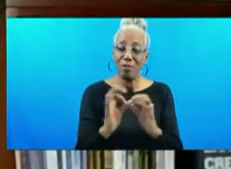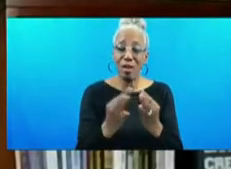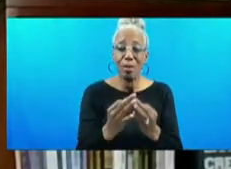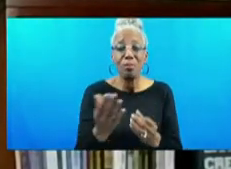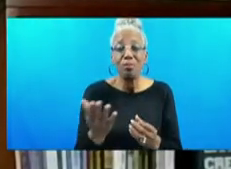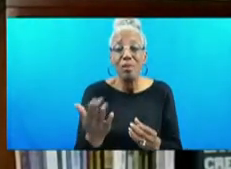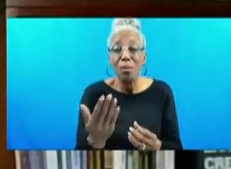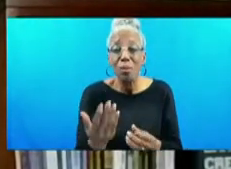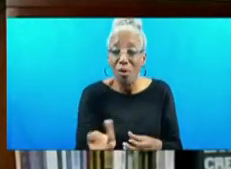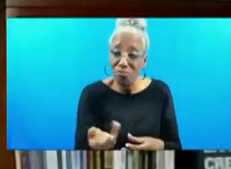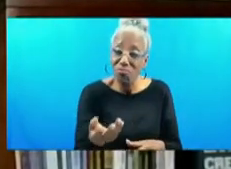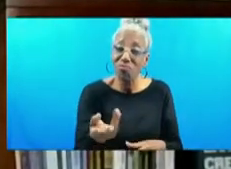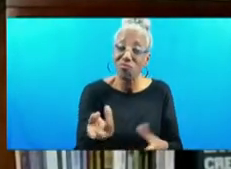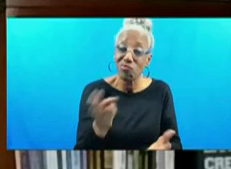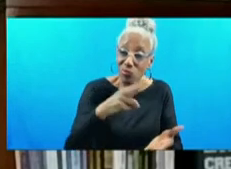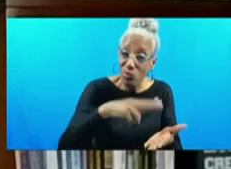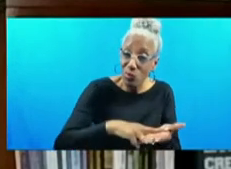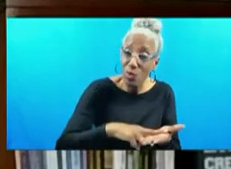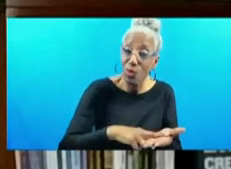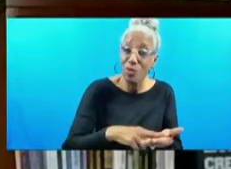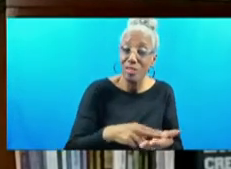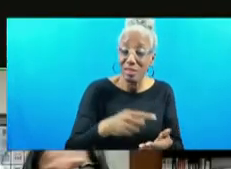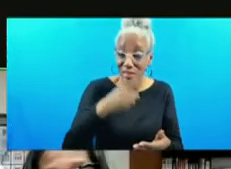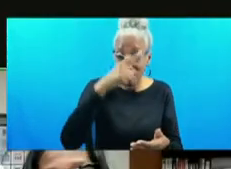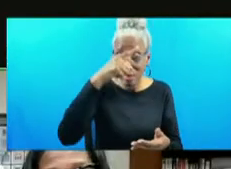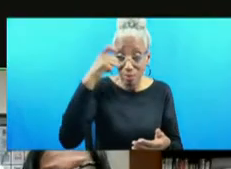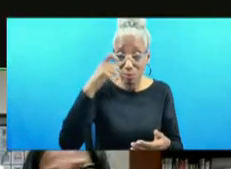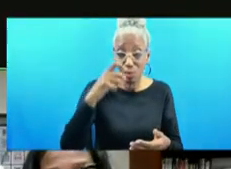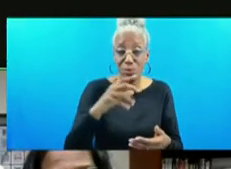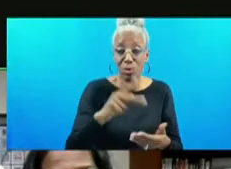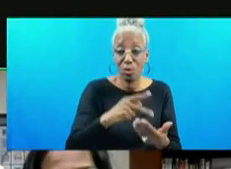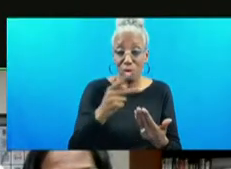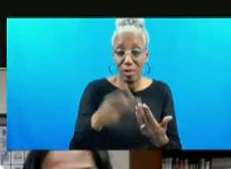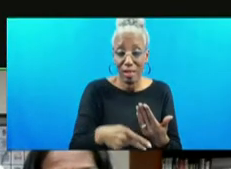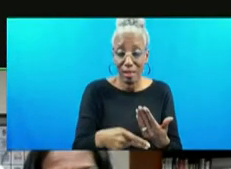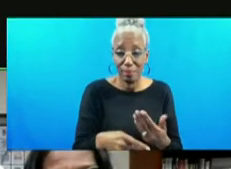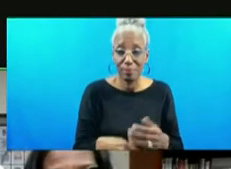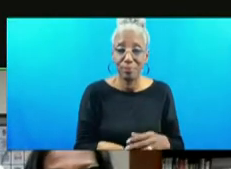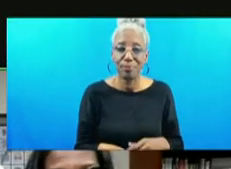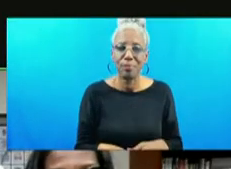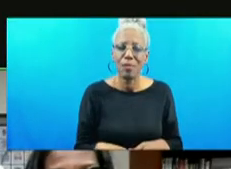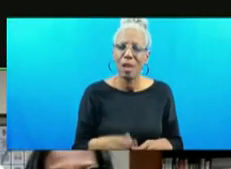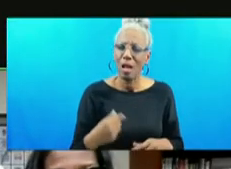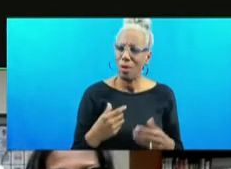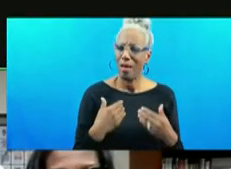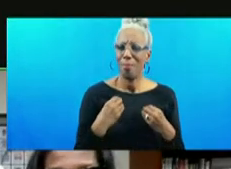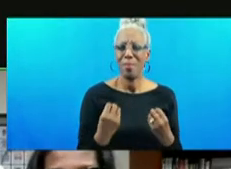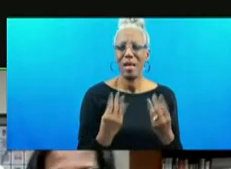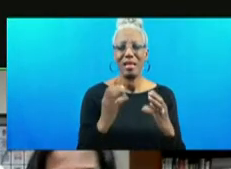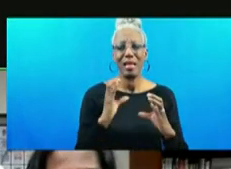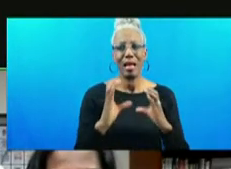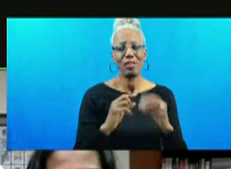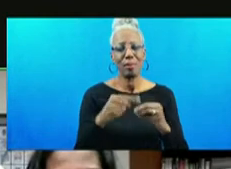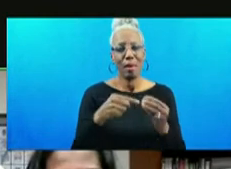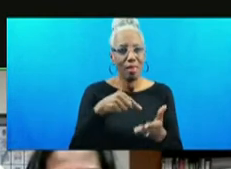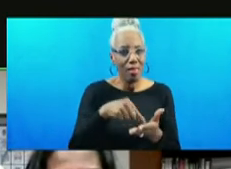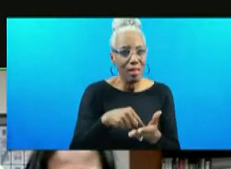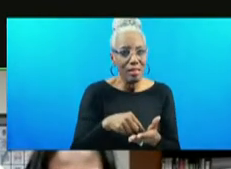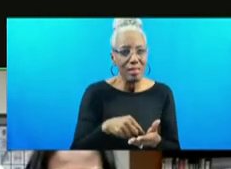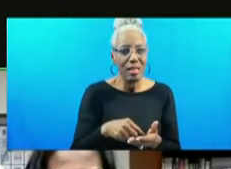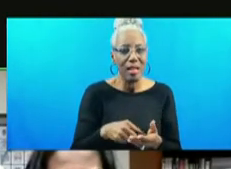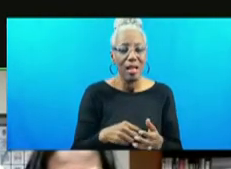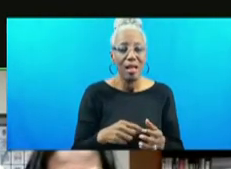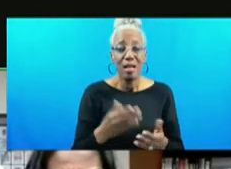and Diego, you know, we've had many conversations about this, about how we have to even work with our families who may not see summer school